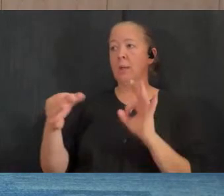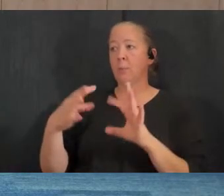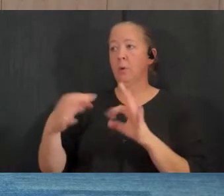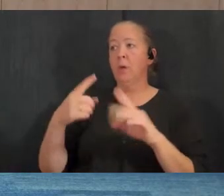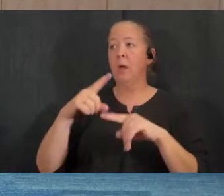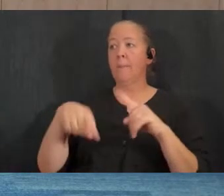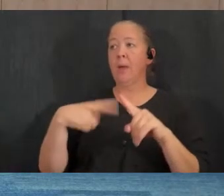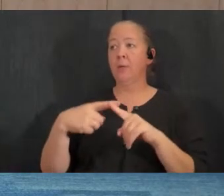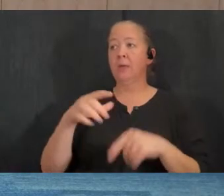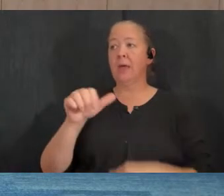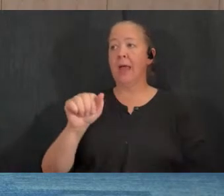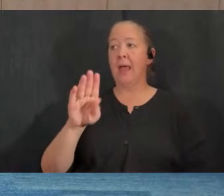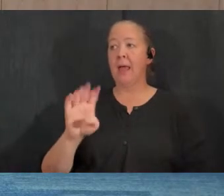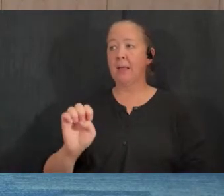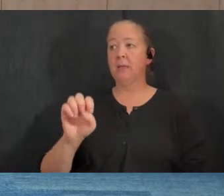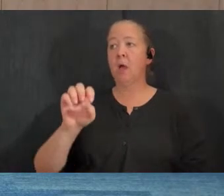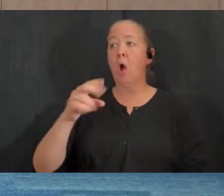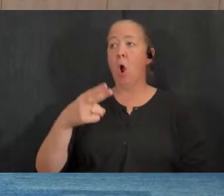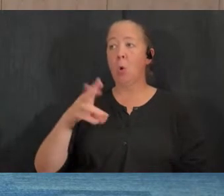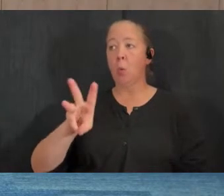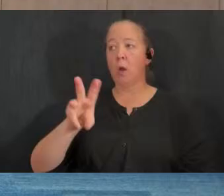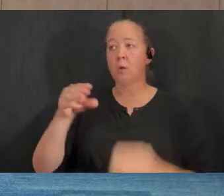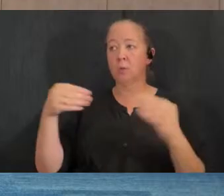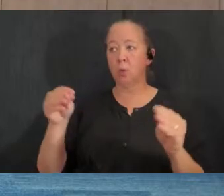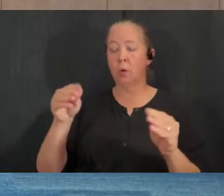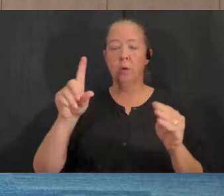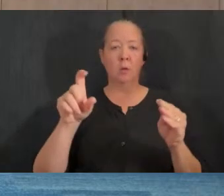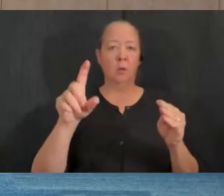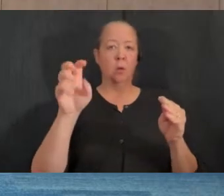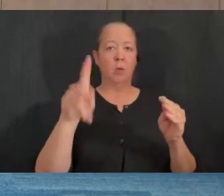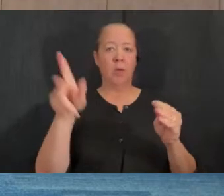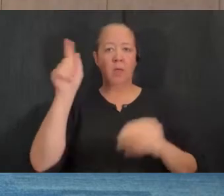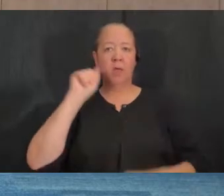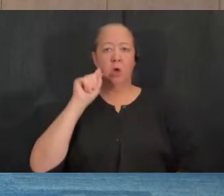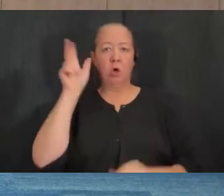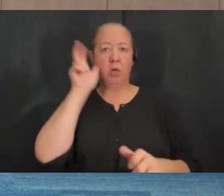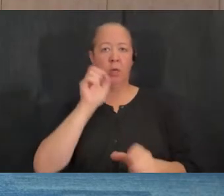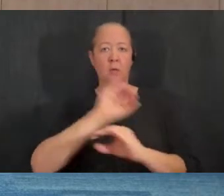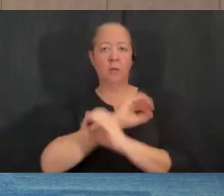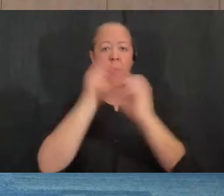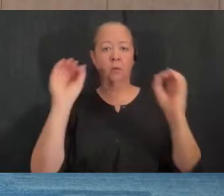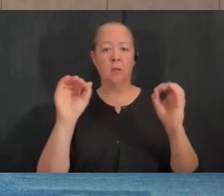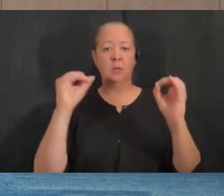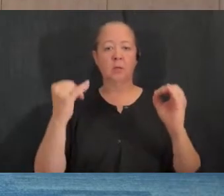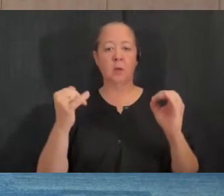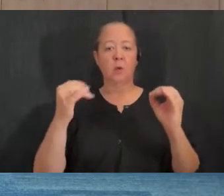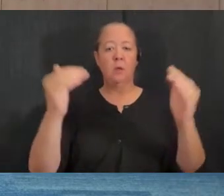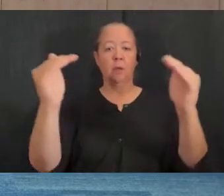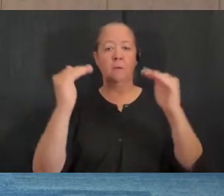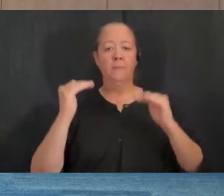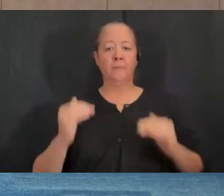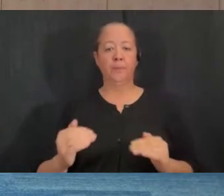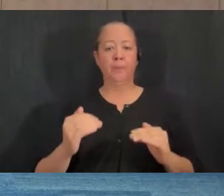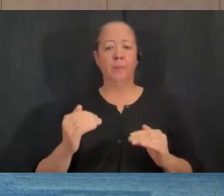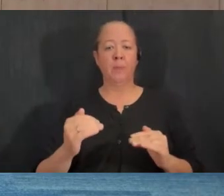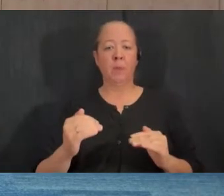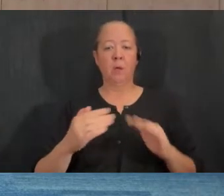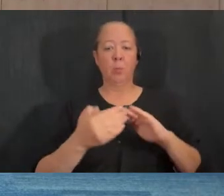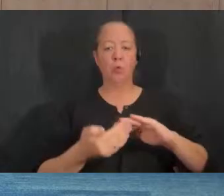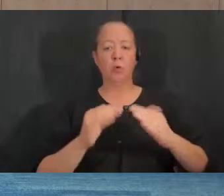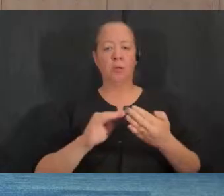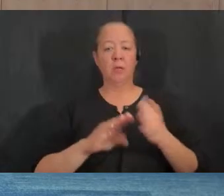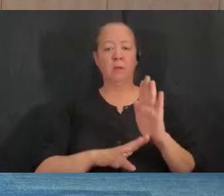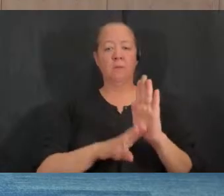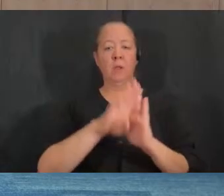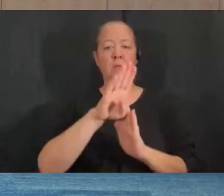Okay, hearing none, let us turn to the Community Development Block Grant. Mr. Brayman and Mr.